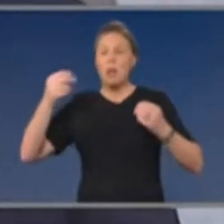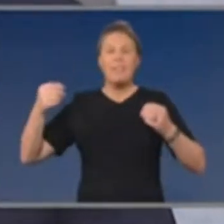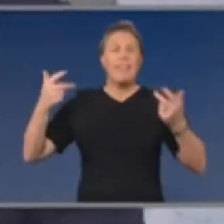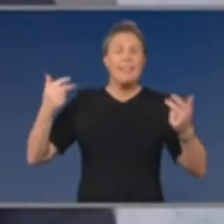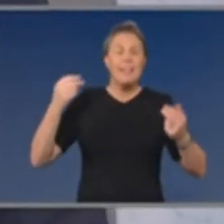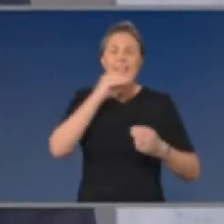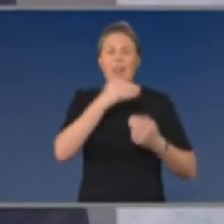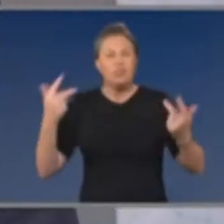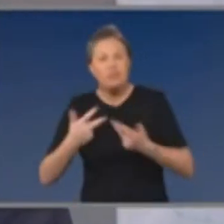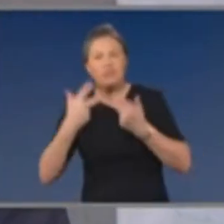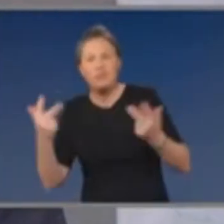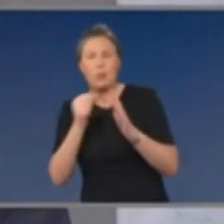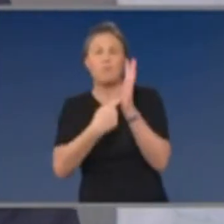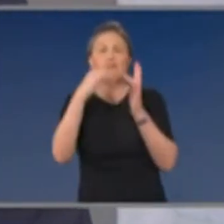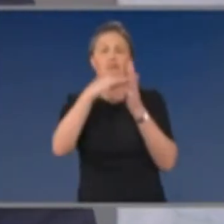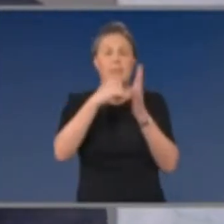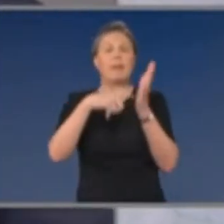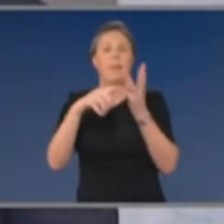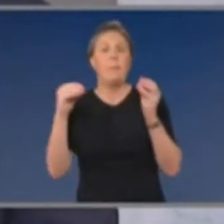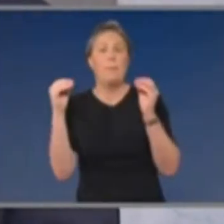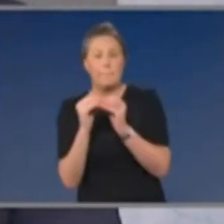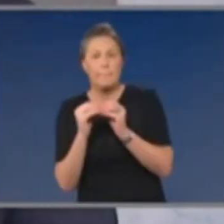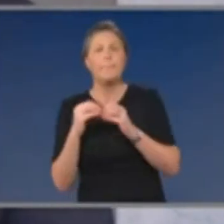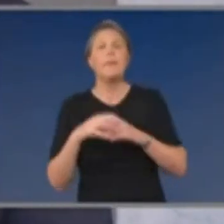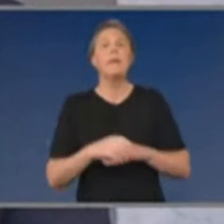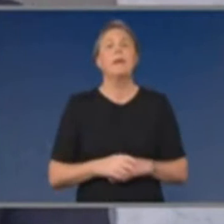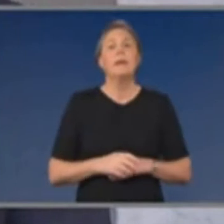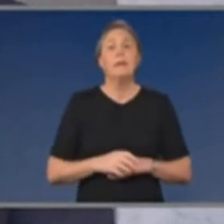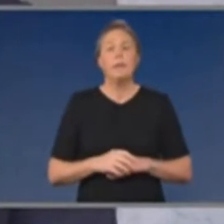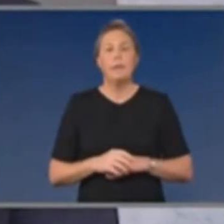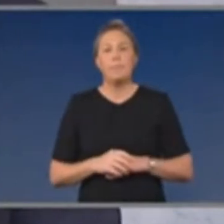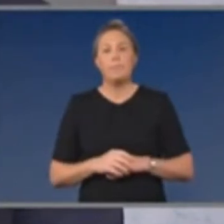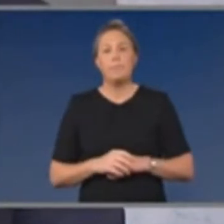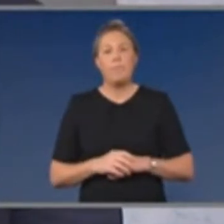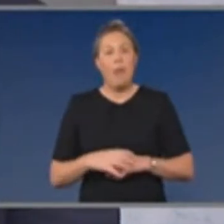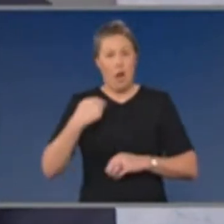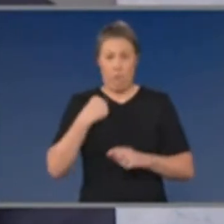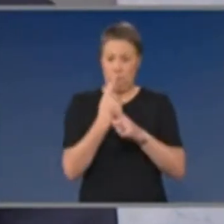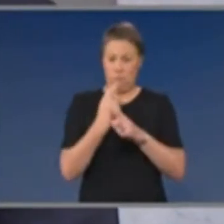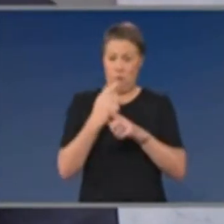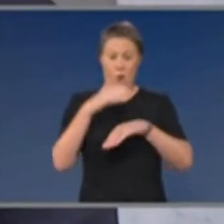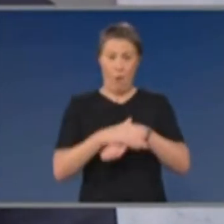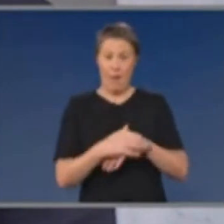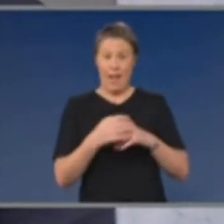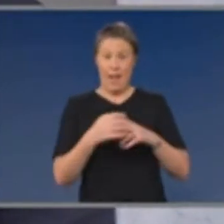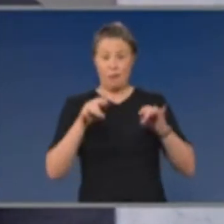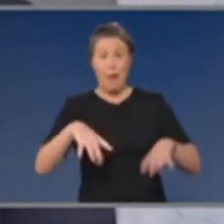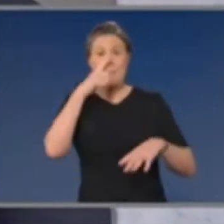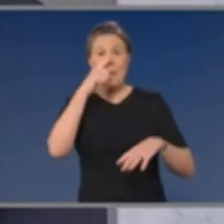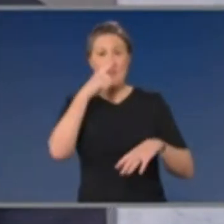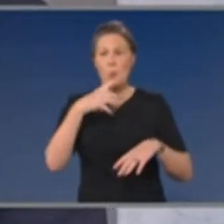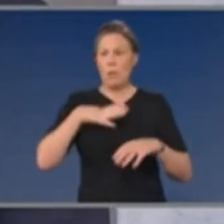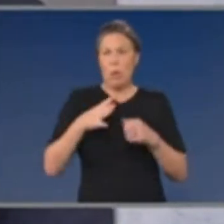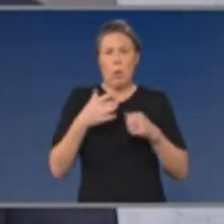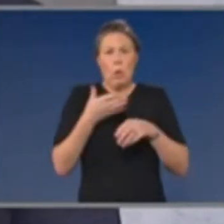of our JobMaker plan, and it had many components, and one of those was the skills that Australians need. And I flagged that we'd be seeking to move